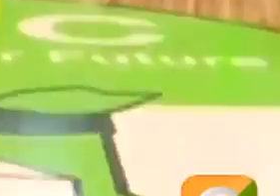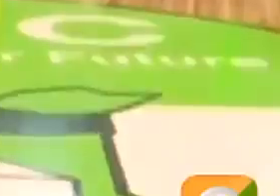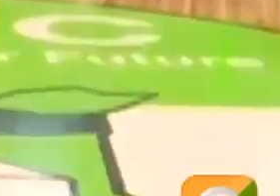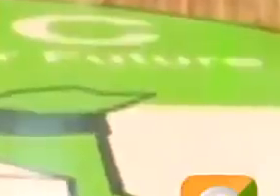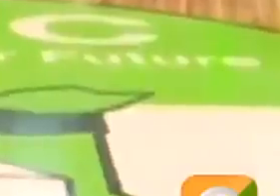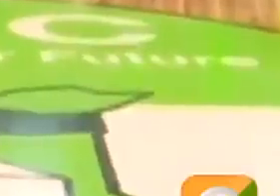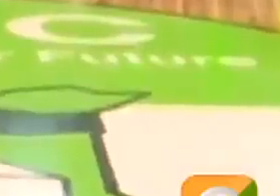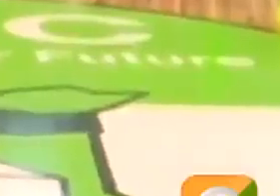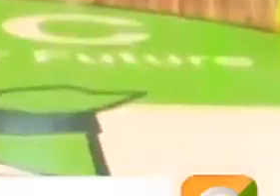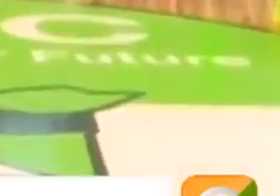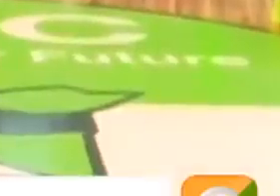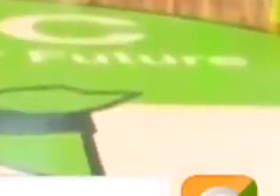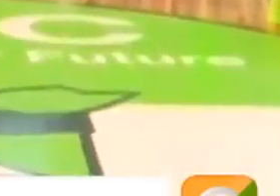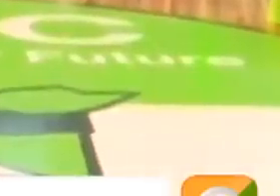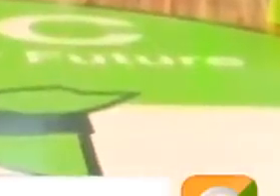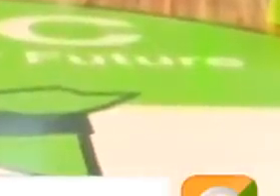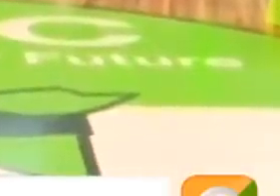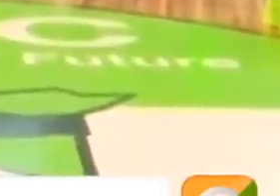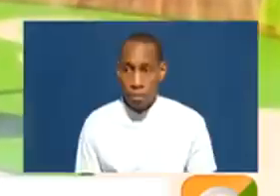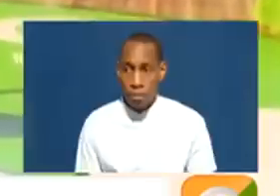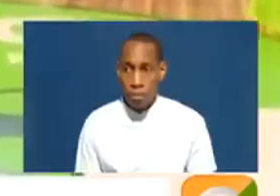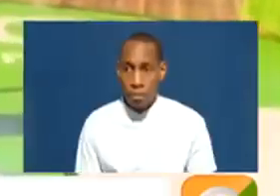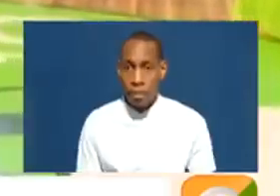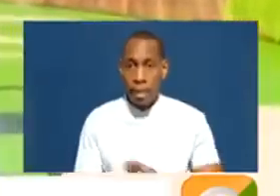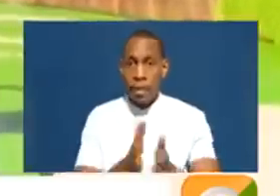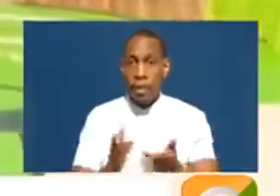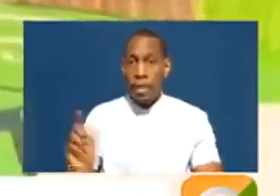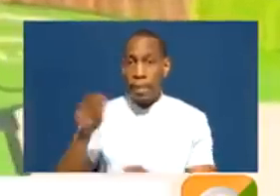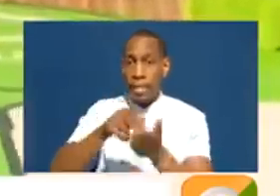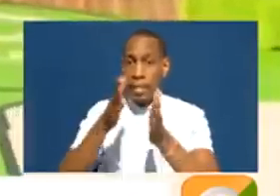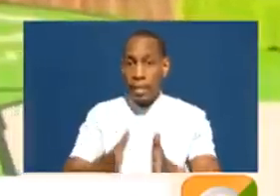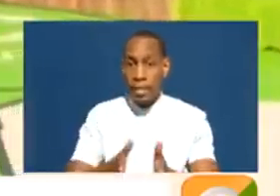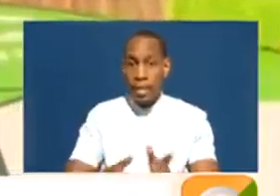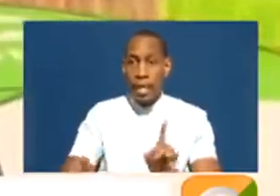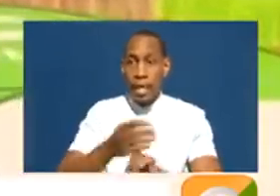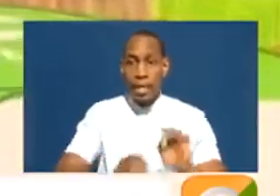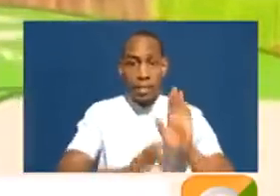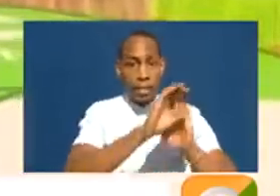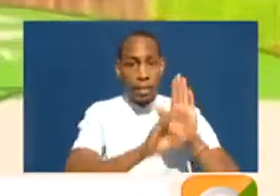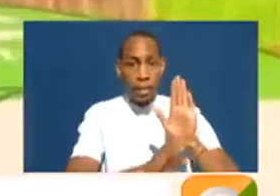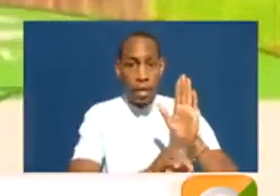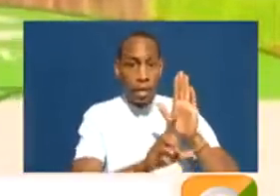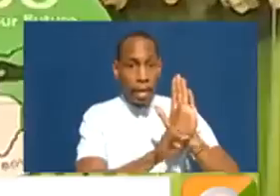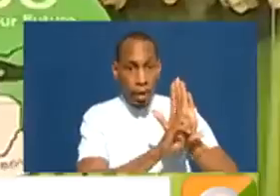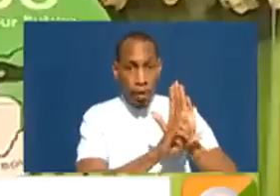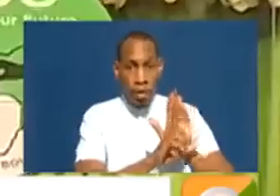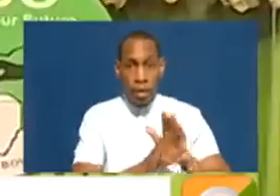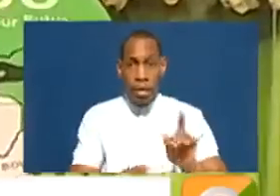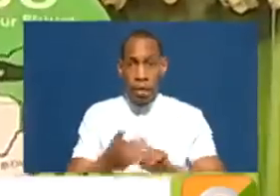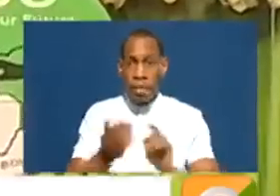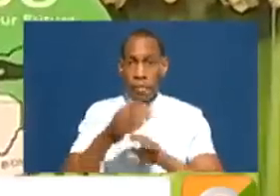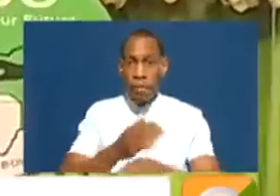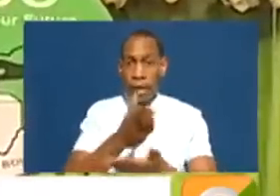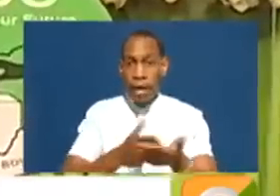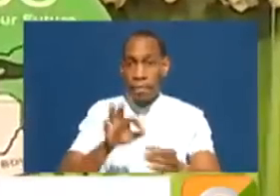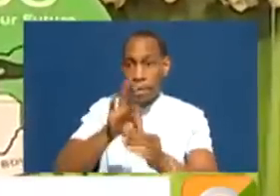alternative, trigger a runoff by declaring that none of the presidential candidates met the constitutional threshold of attaining more than